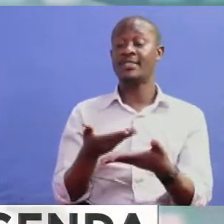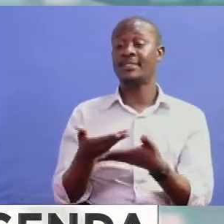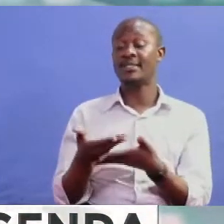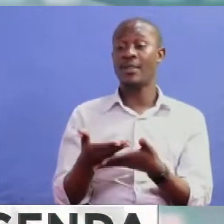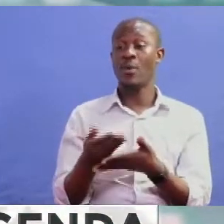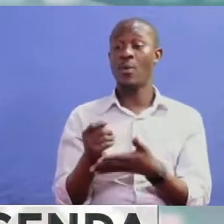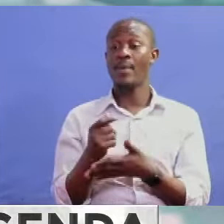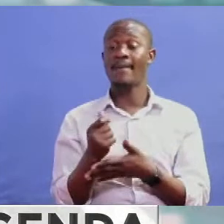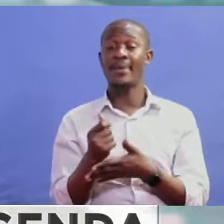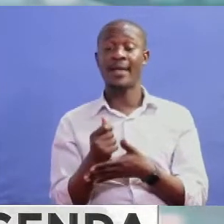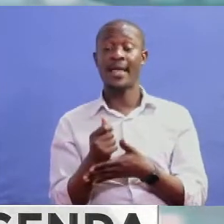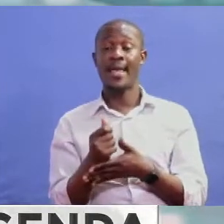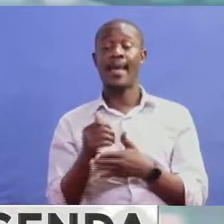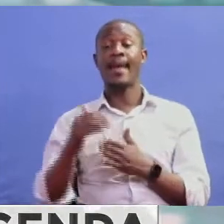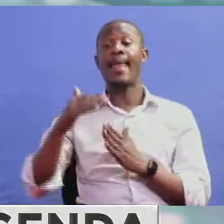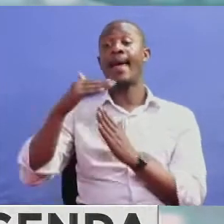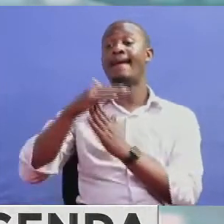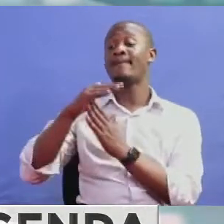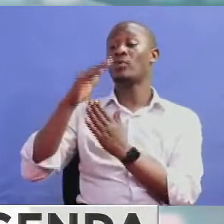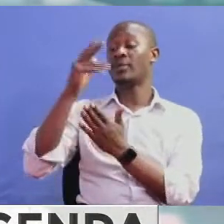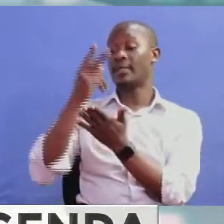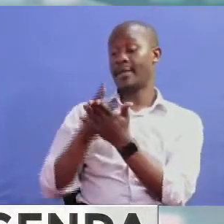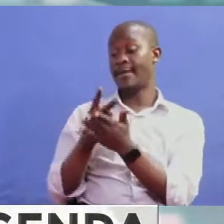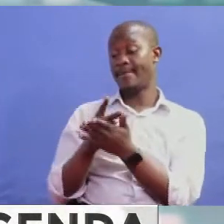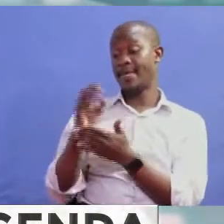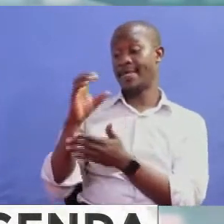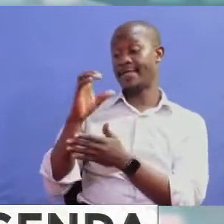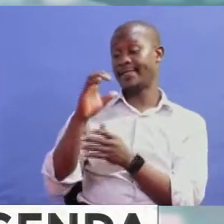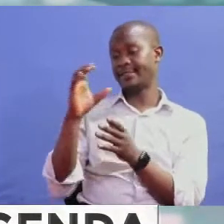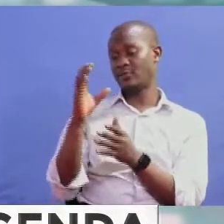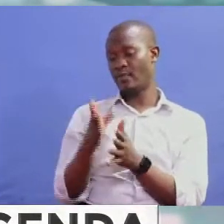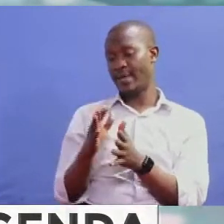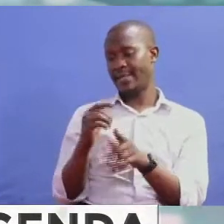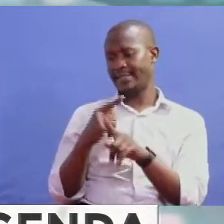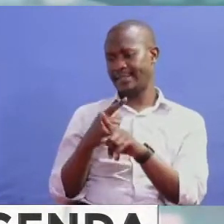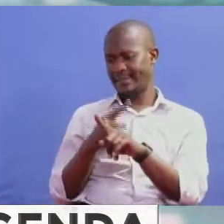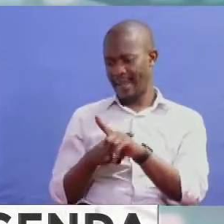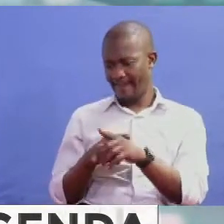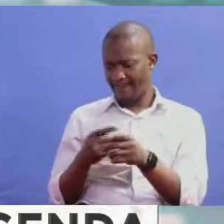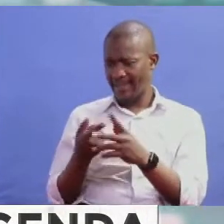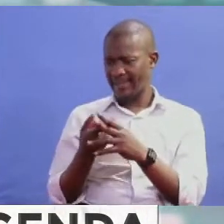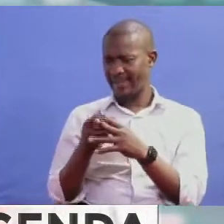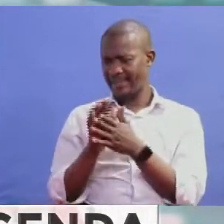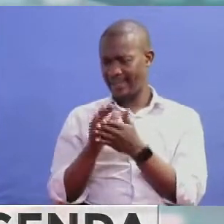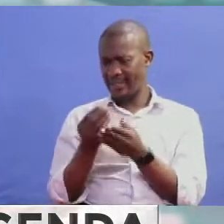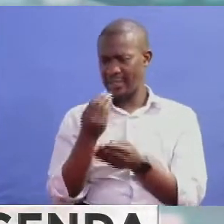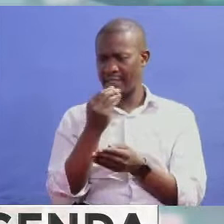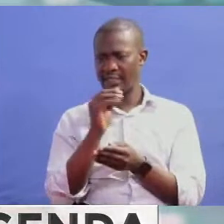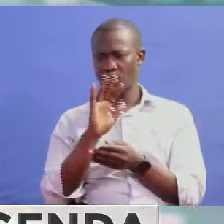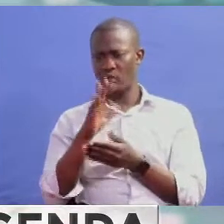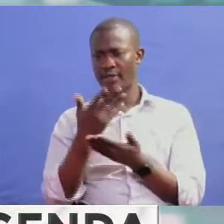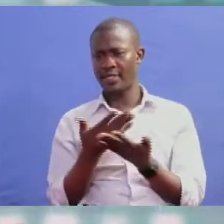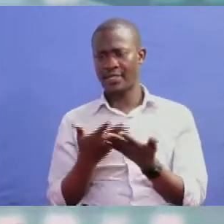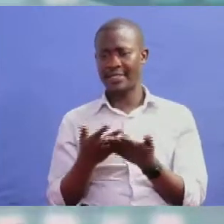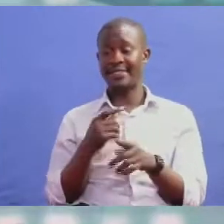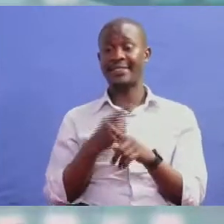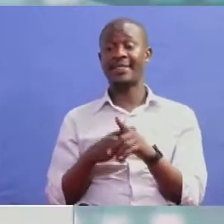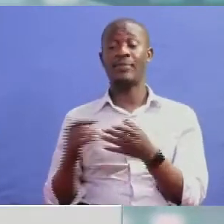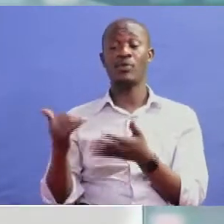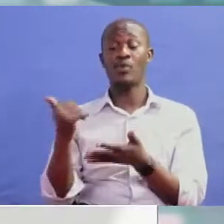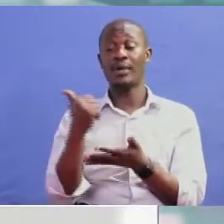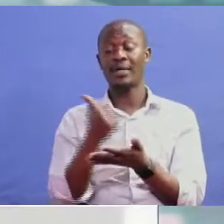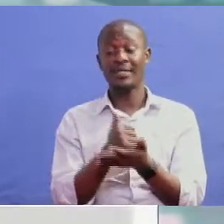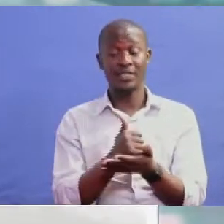making money upon retaining customers when they start consuming your products. When you're recruiting, you're